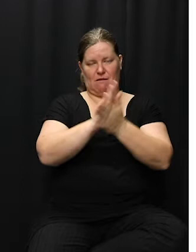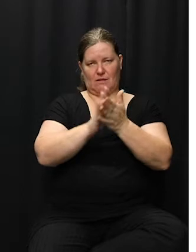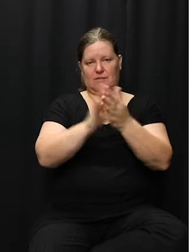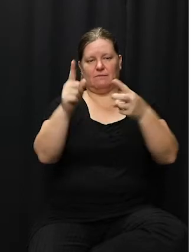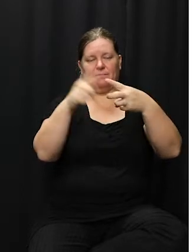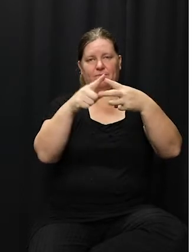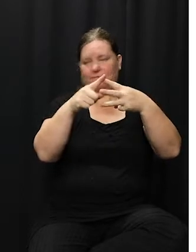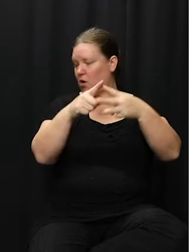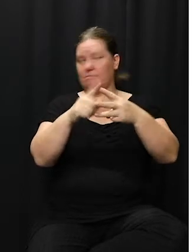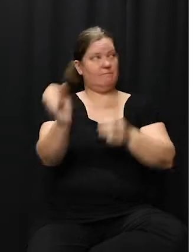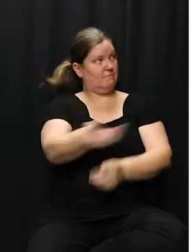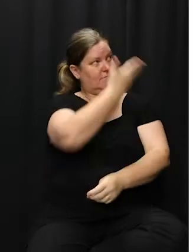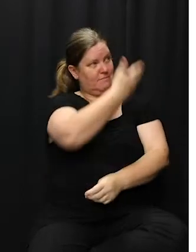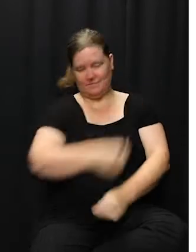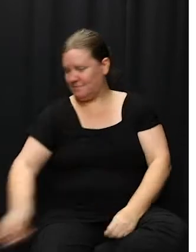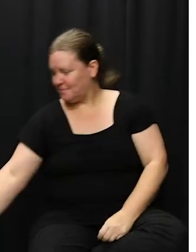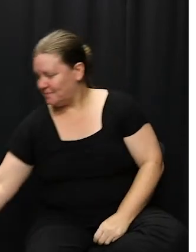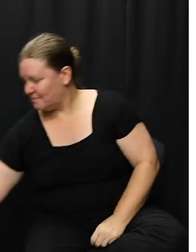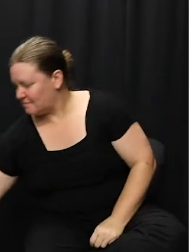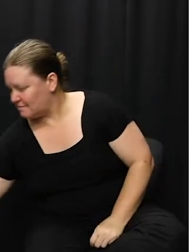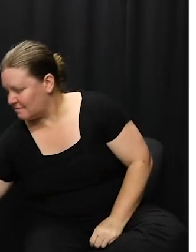have, have a look up there.